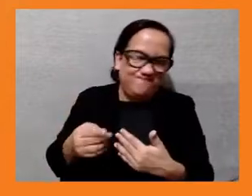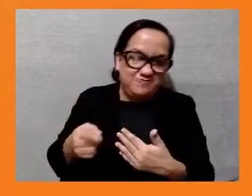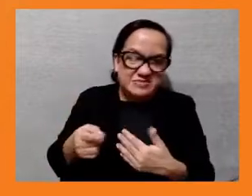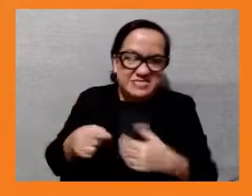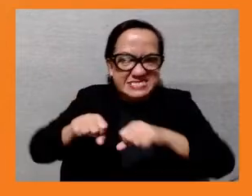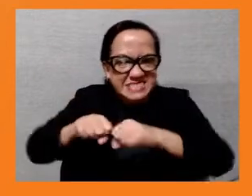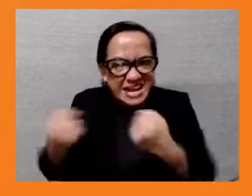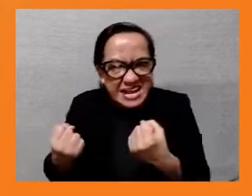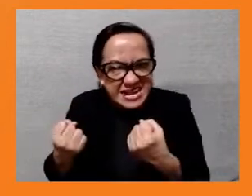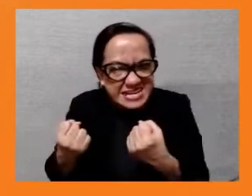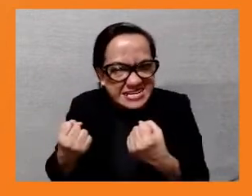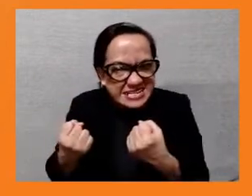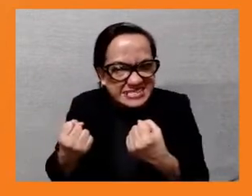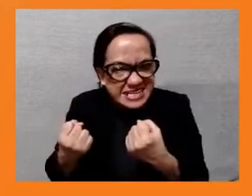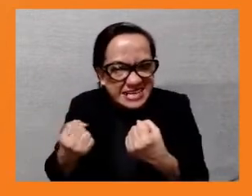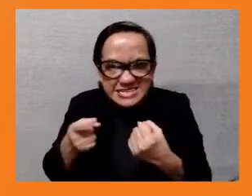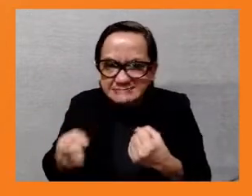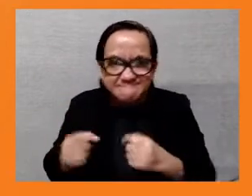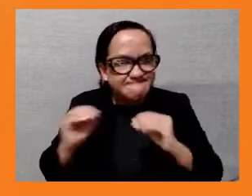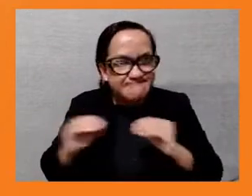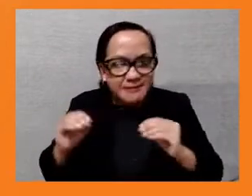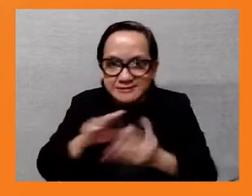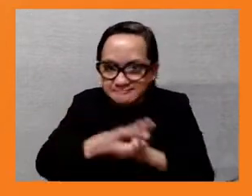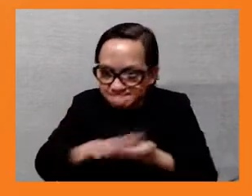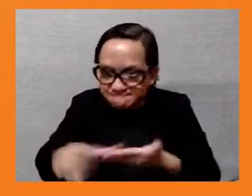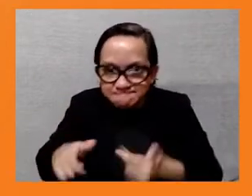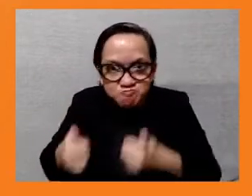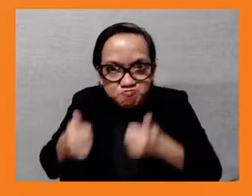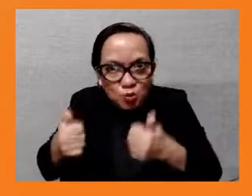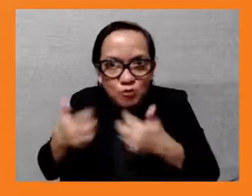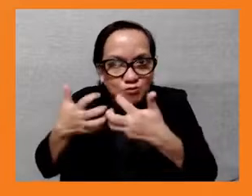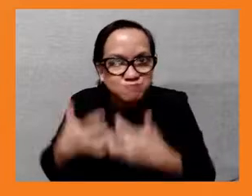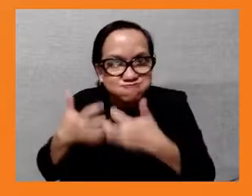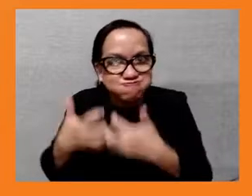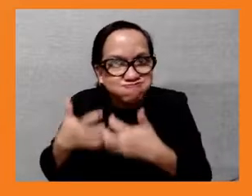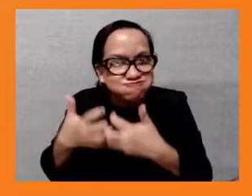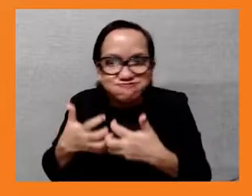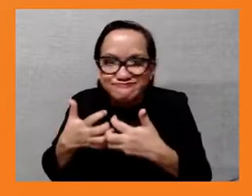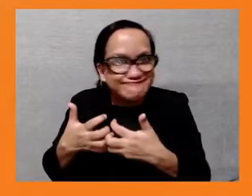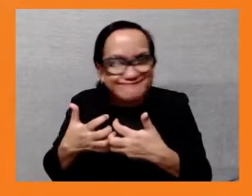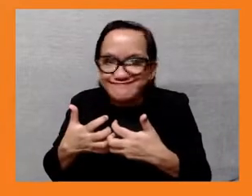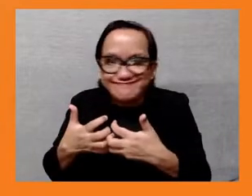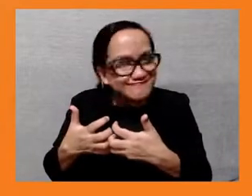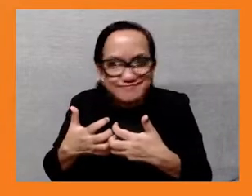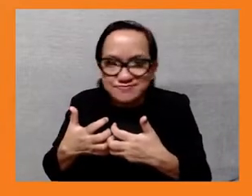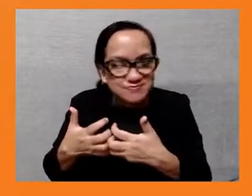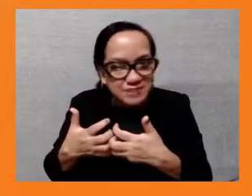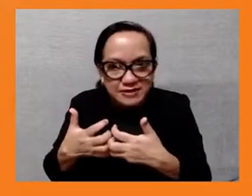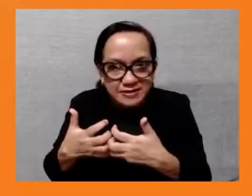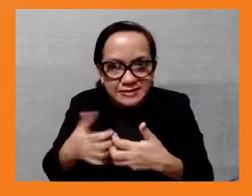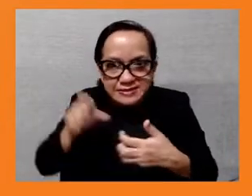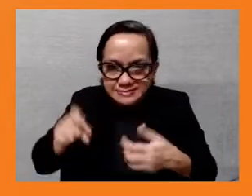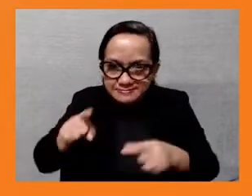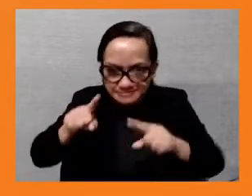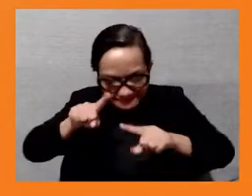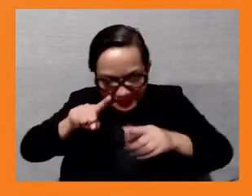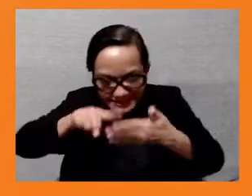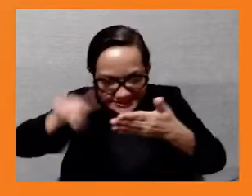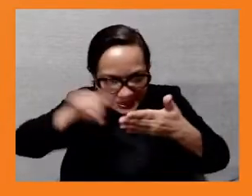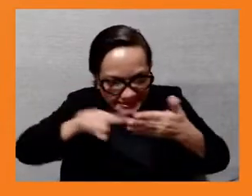long here, because there's clearly a lot of issues to run through. Maybe give me a couple of more points and then we can come to others.